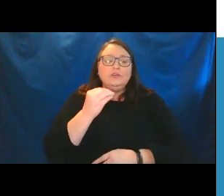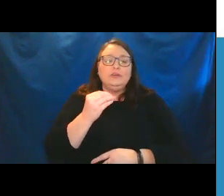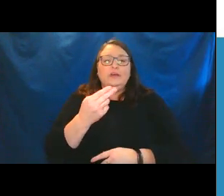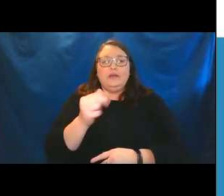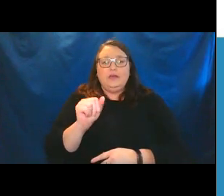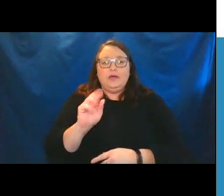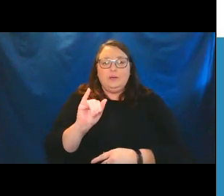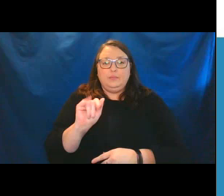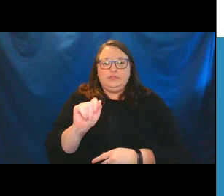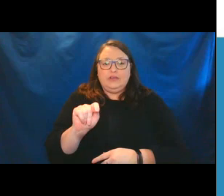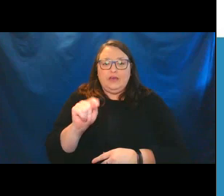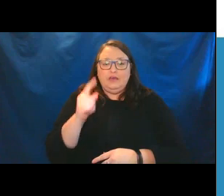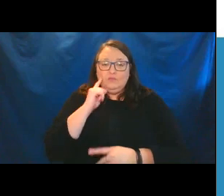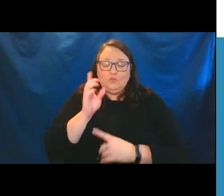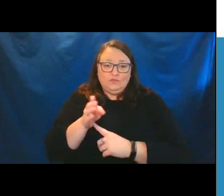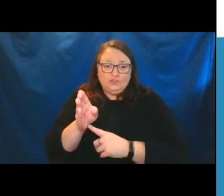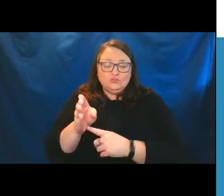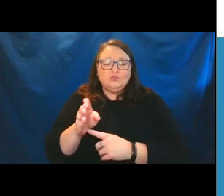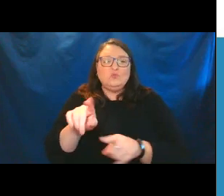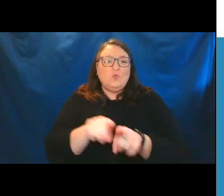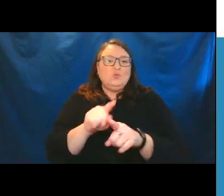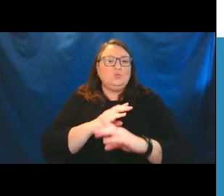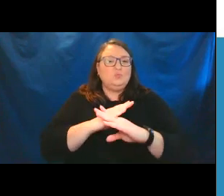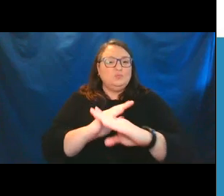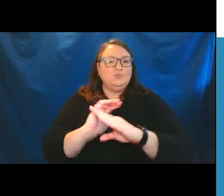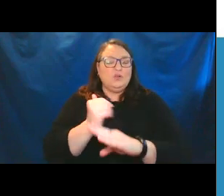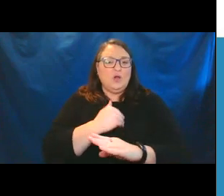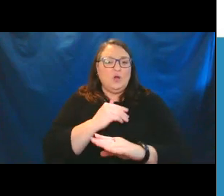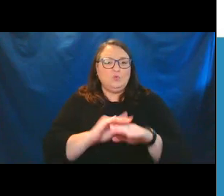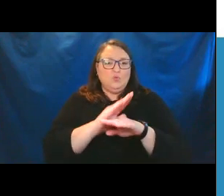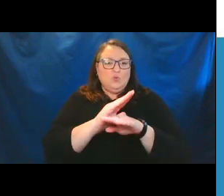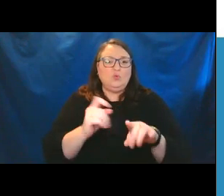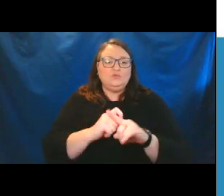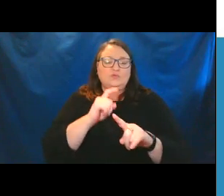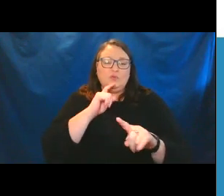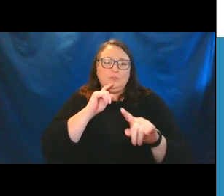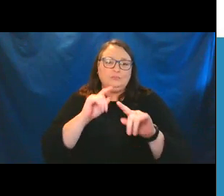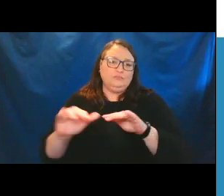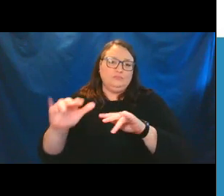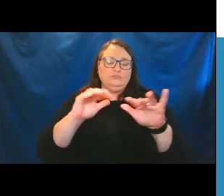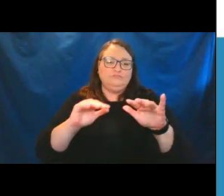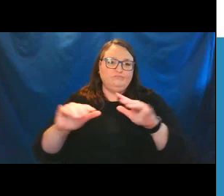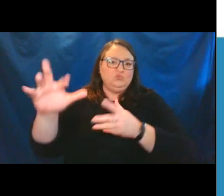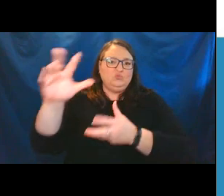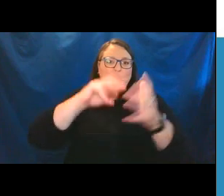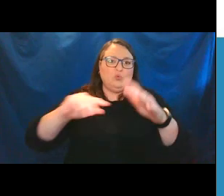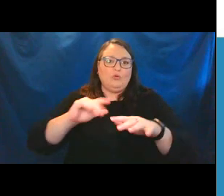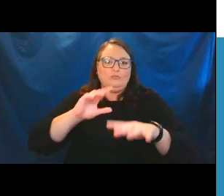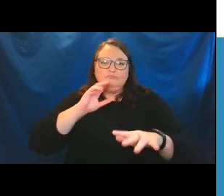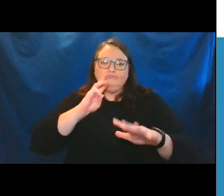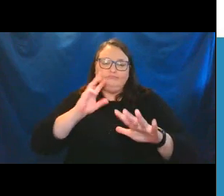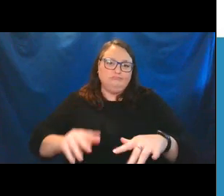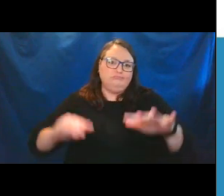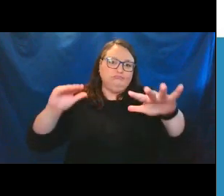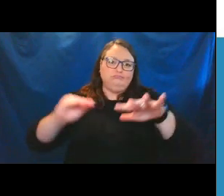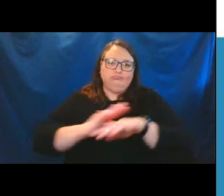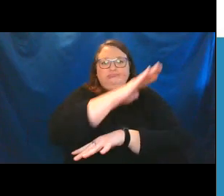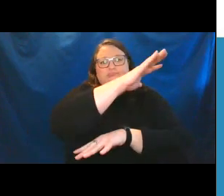as protecting our coastlines from storm surge. The people of Puerto Rico and the U.S.